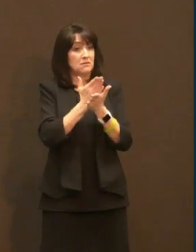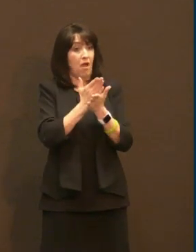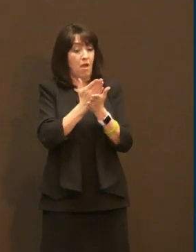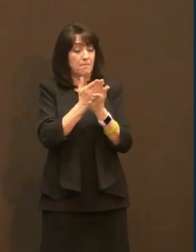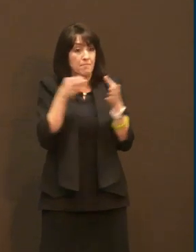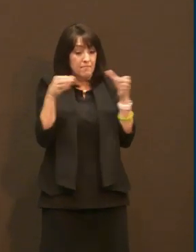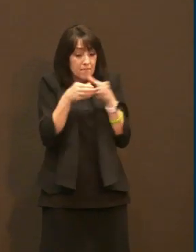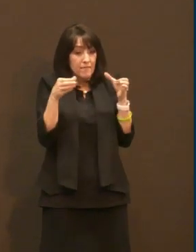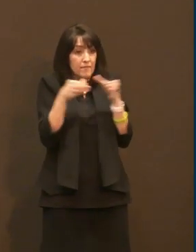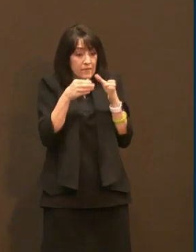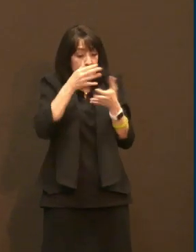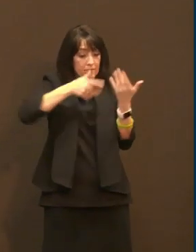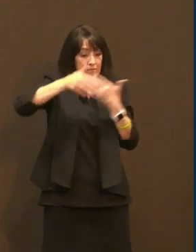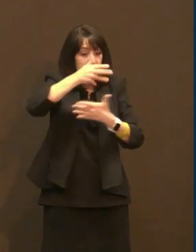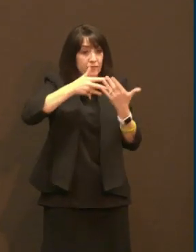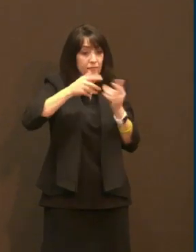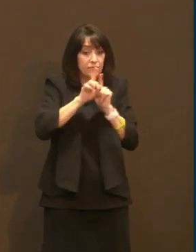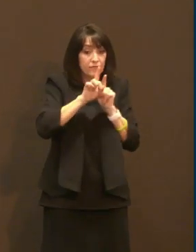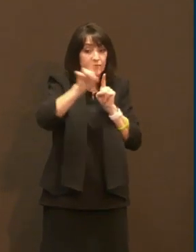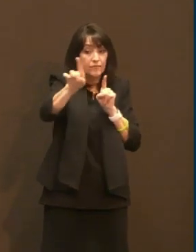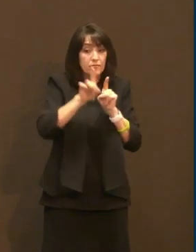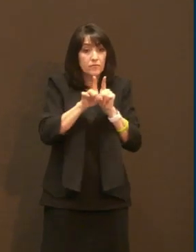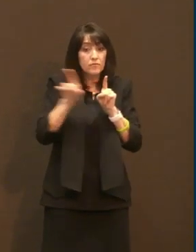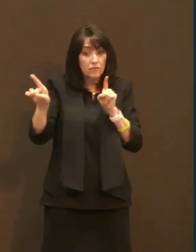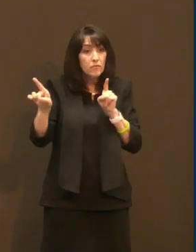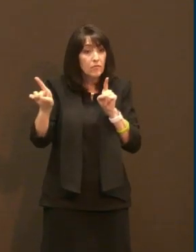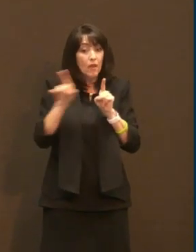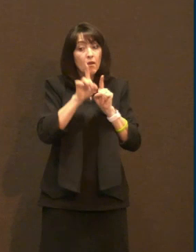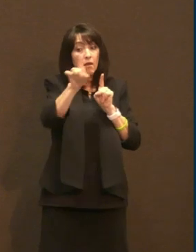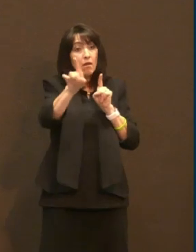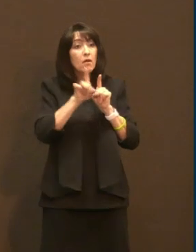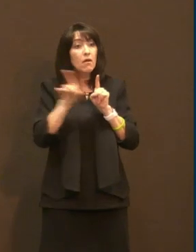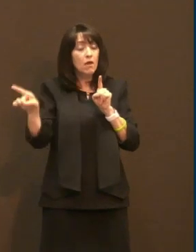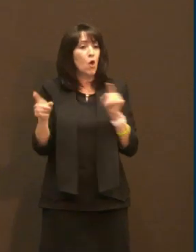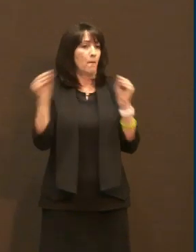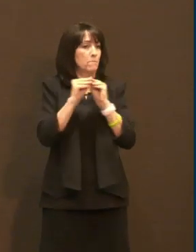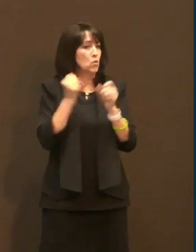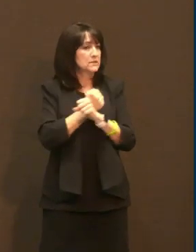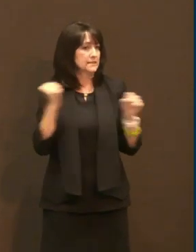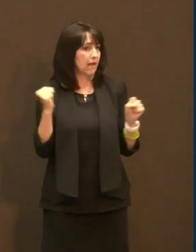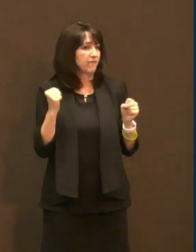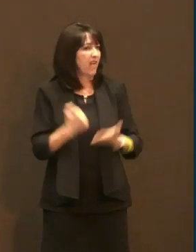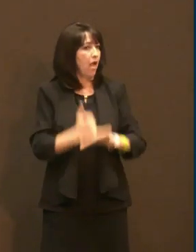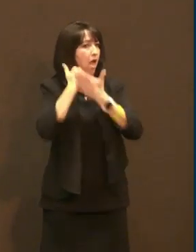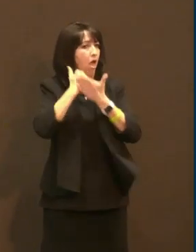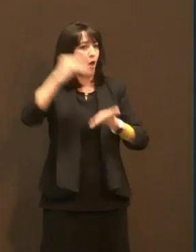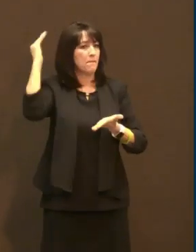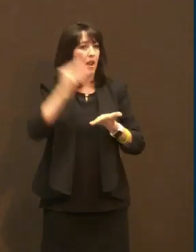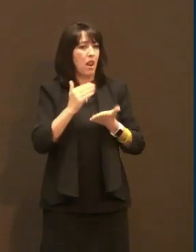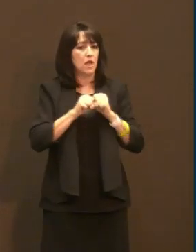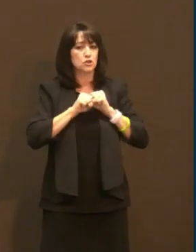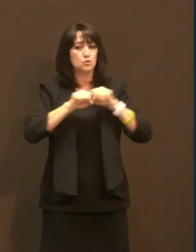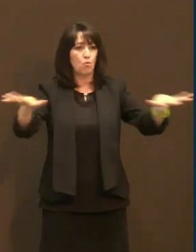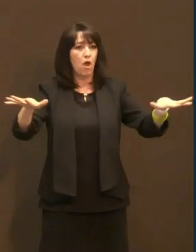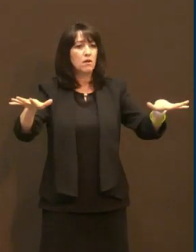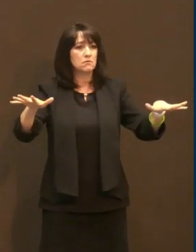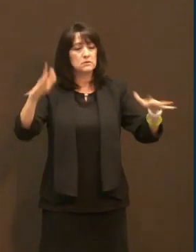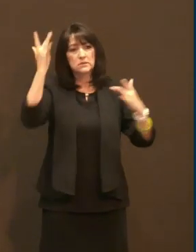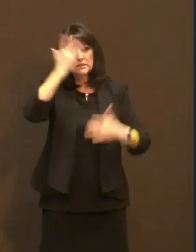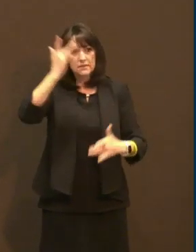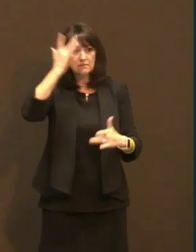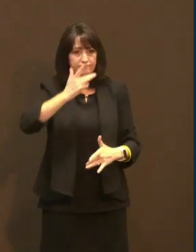vaccine and no treatment, social distancing is by far one of our most effective tools. And the way this